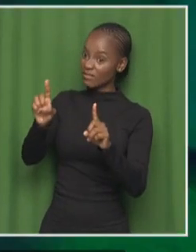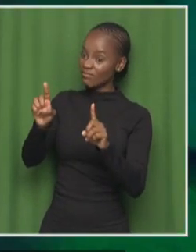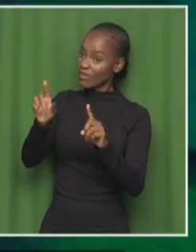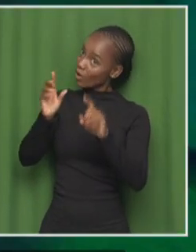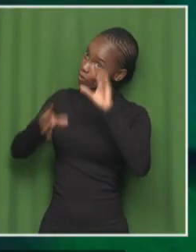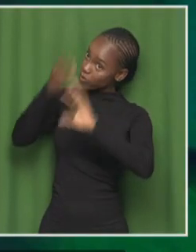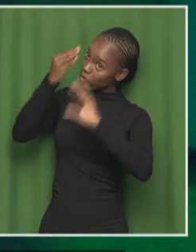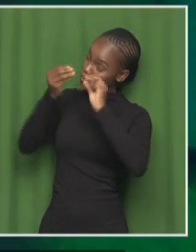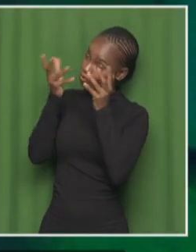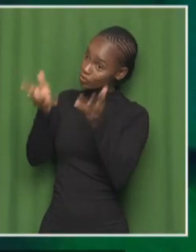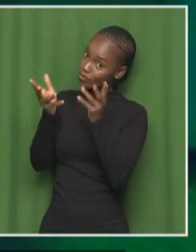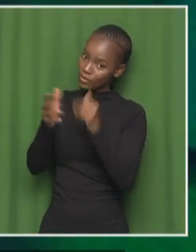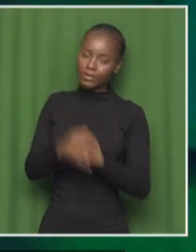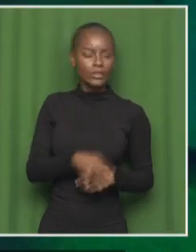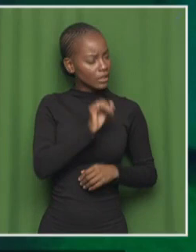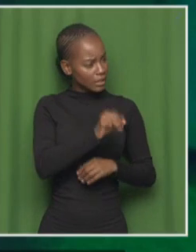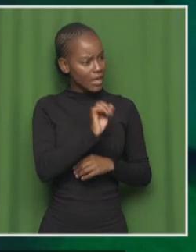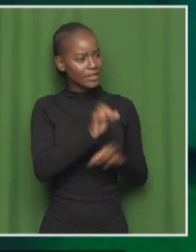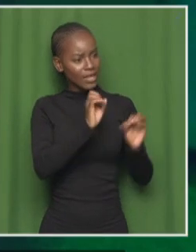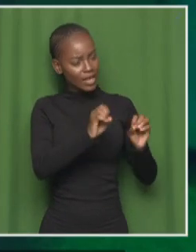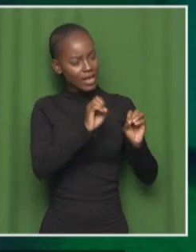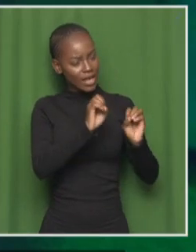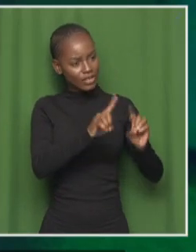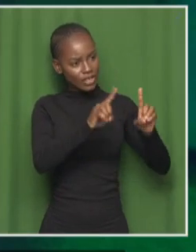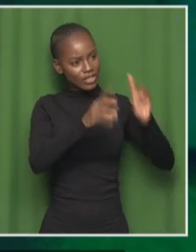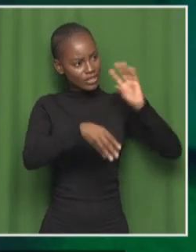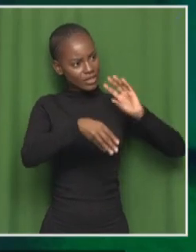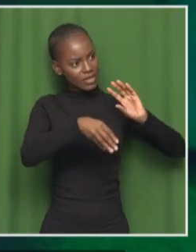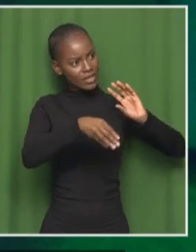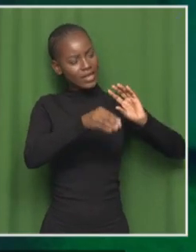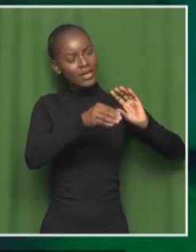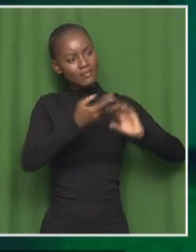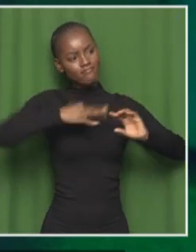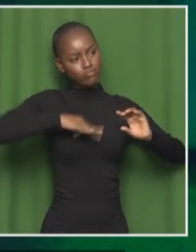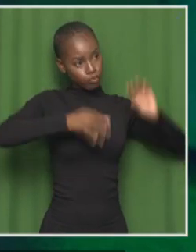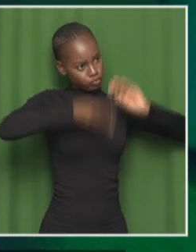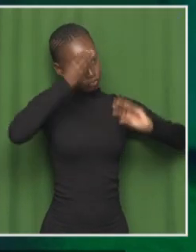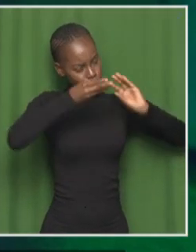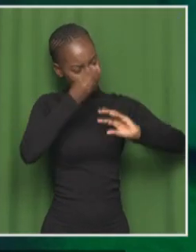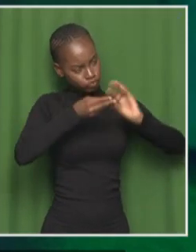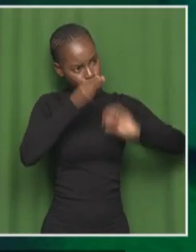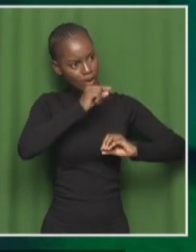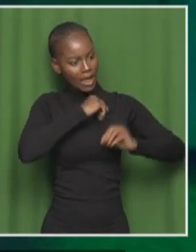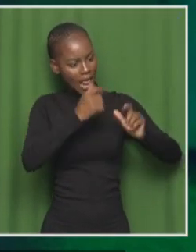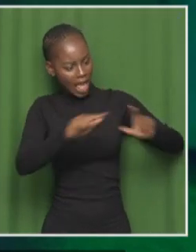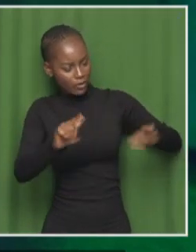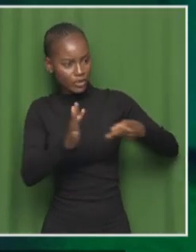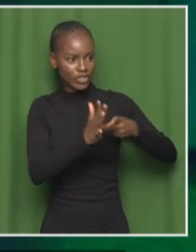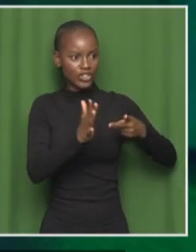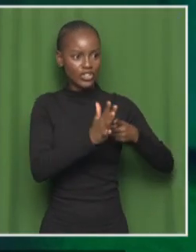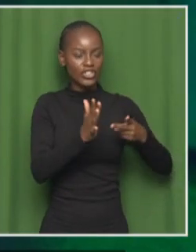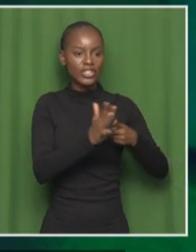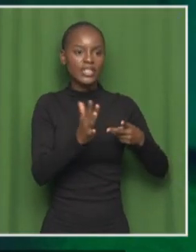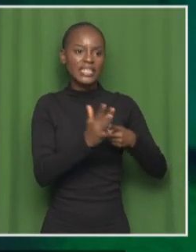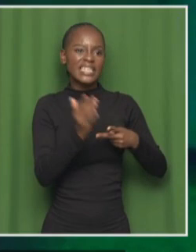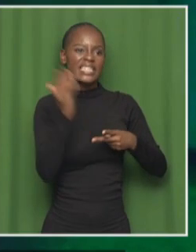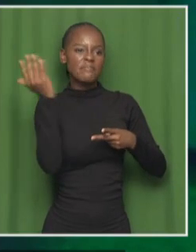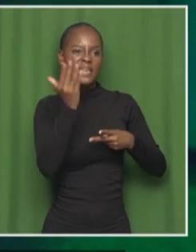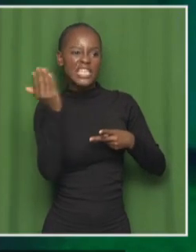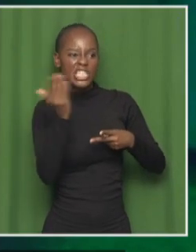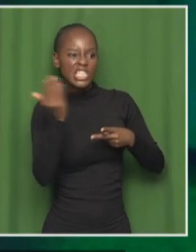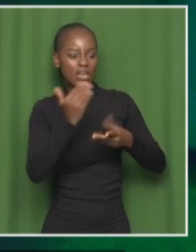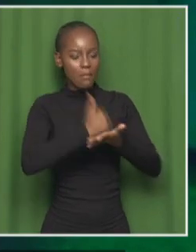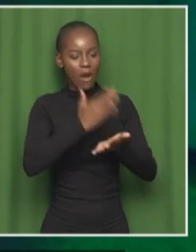it's educationally beneficial in other ways. It teaches them language. It teaches them how parts of speech work,